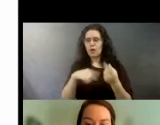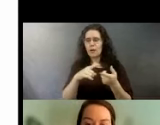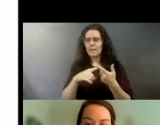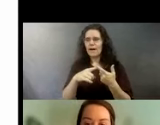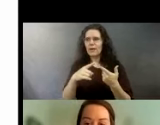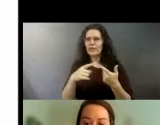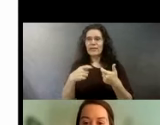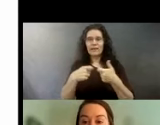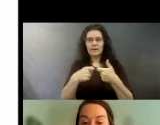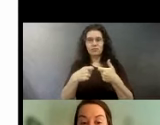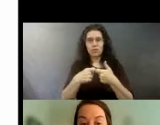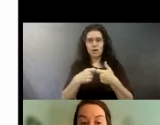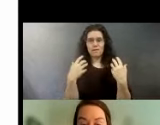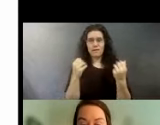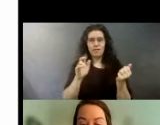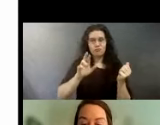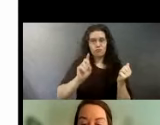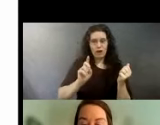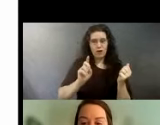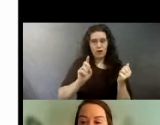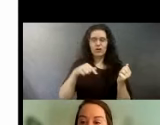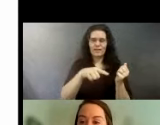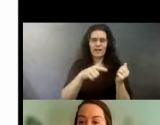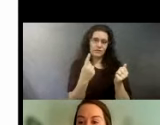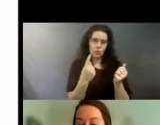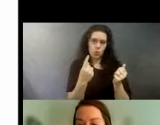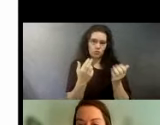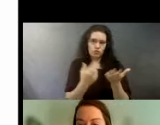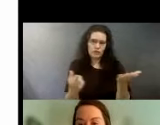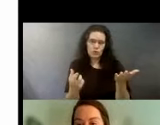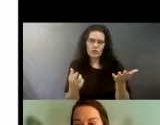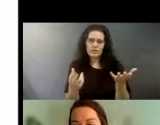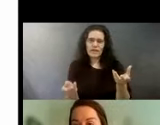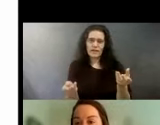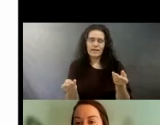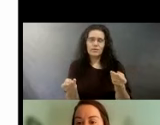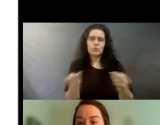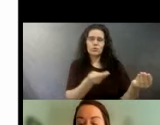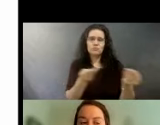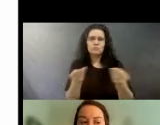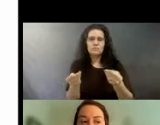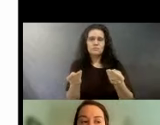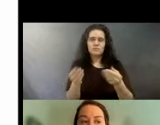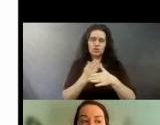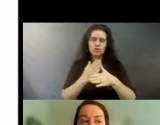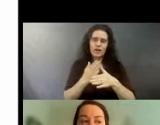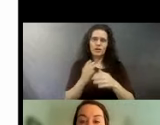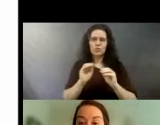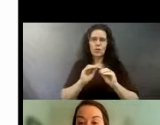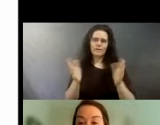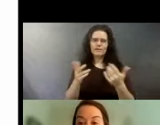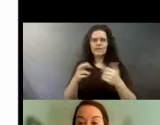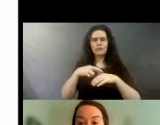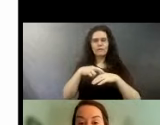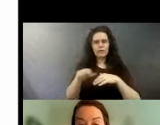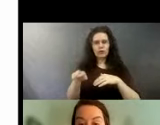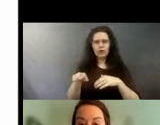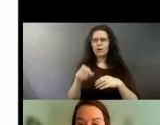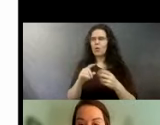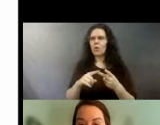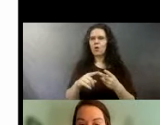electronic health records as one resource that gets shared, and so obviously like the referral or the provision of